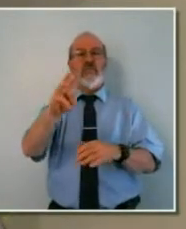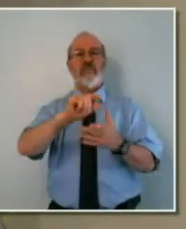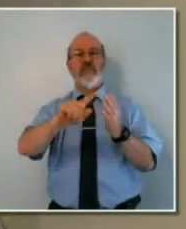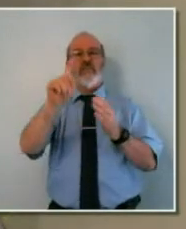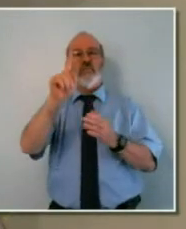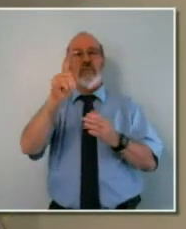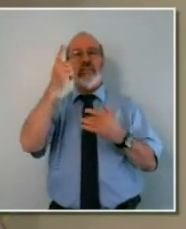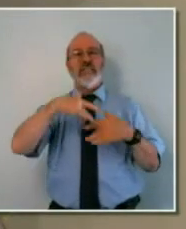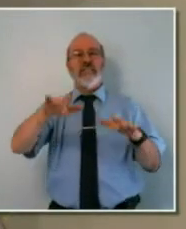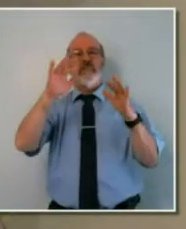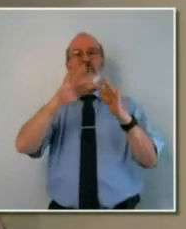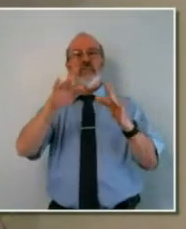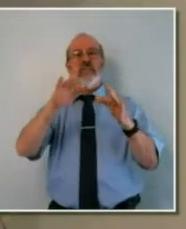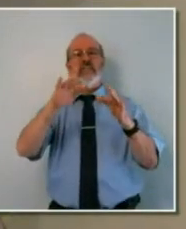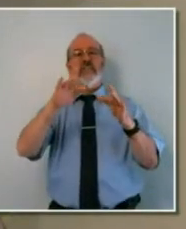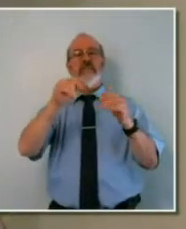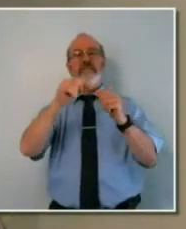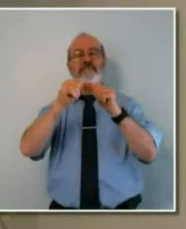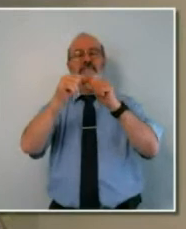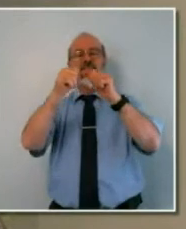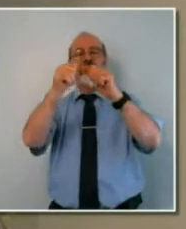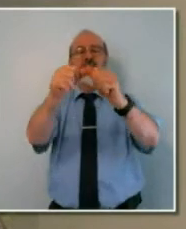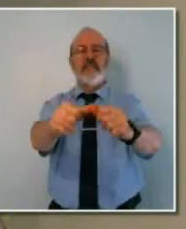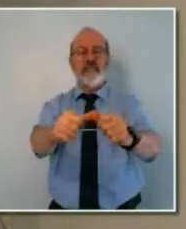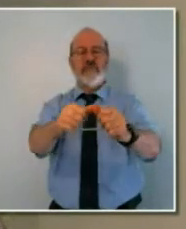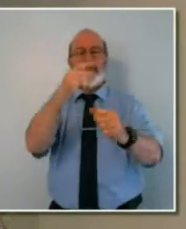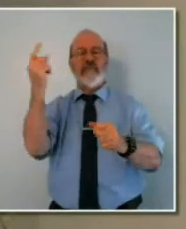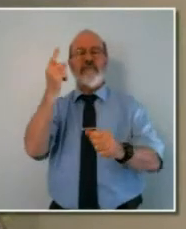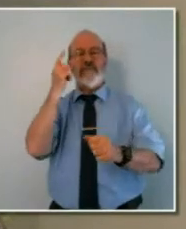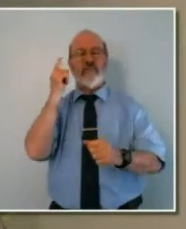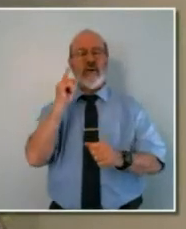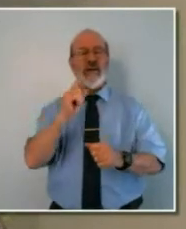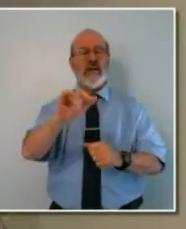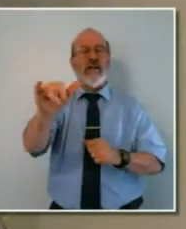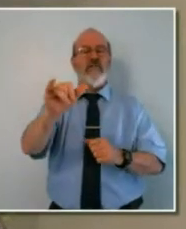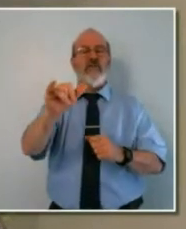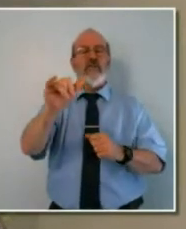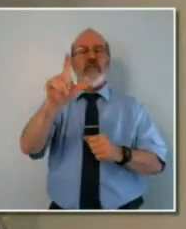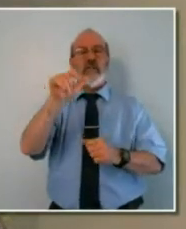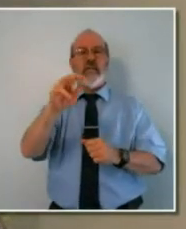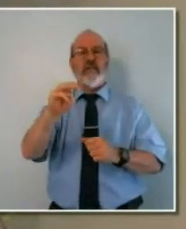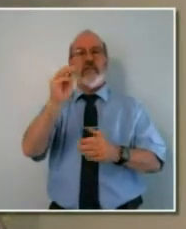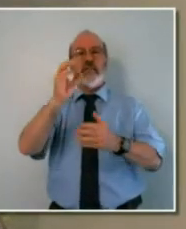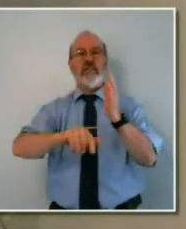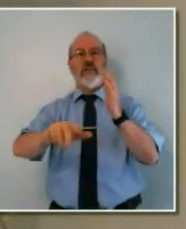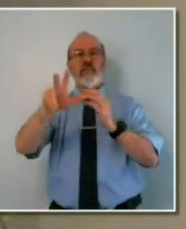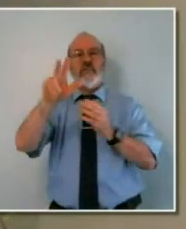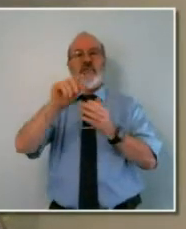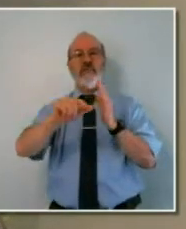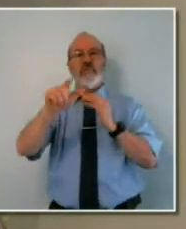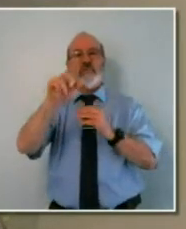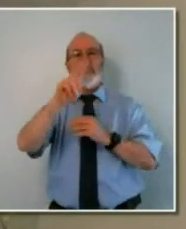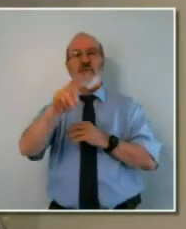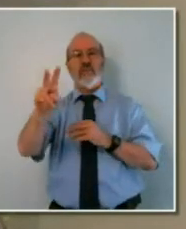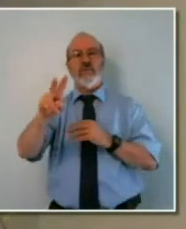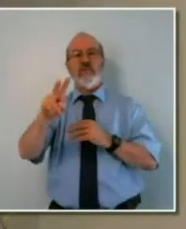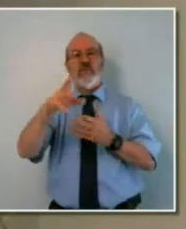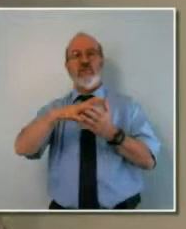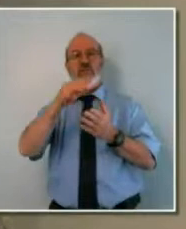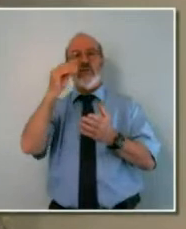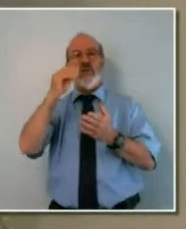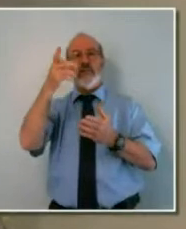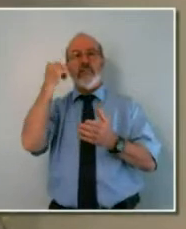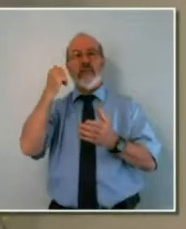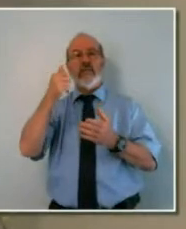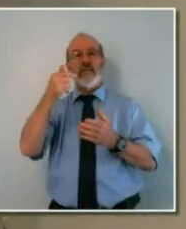mercy endureth forever. And in Lamentations chapter 3 and verse 22, we learn that it's because of the